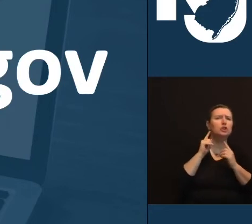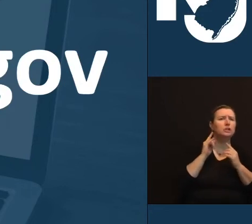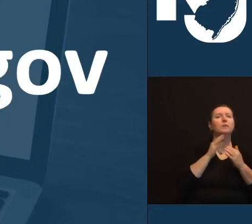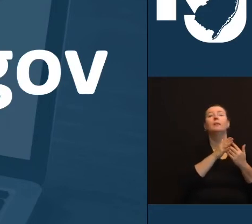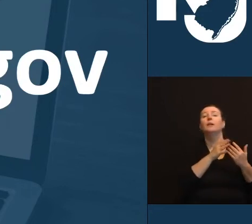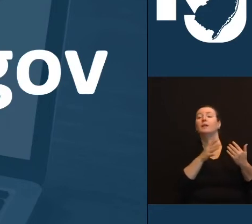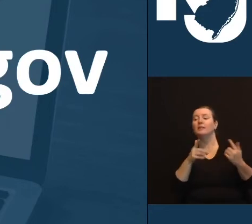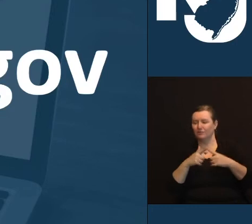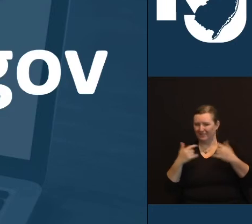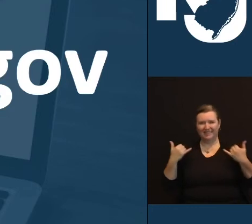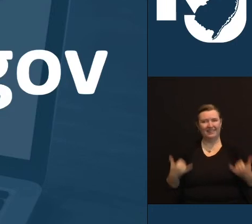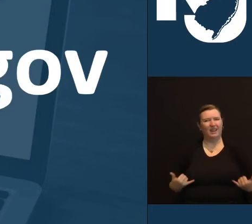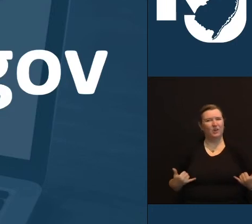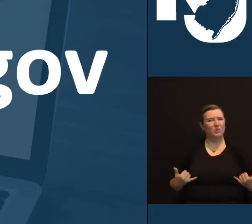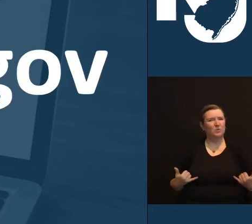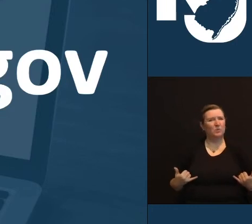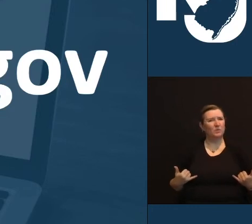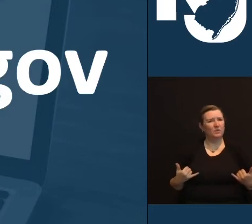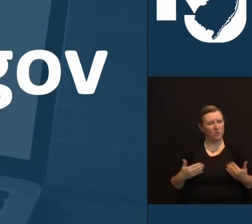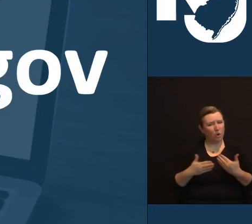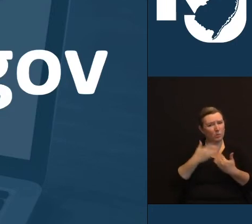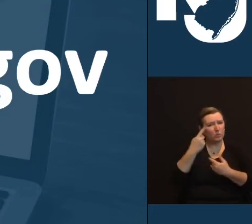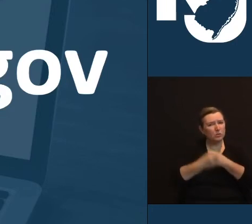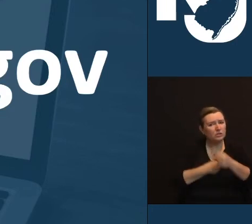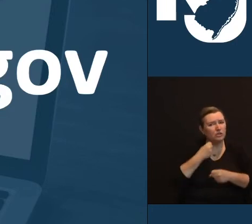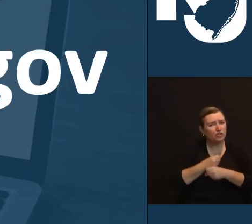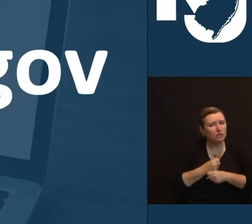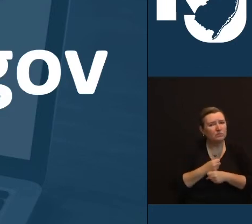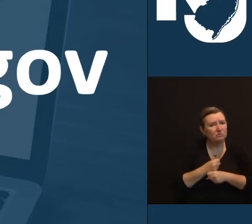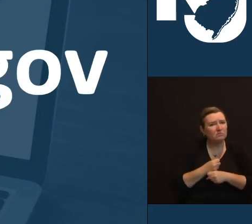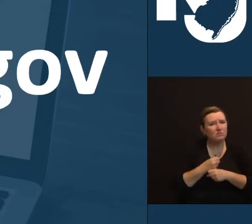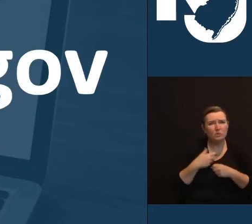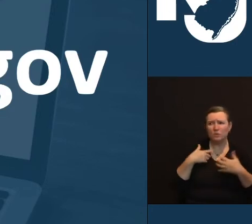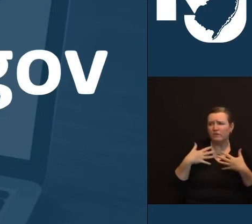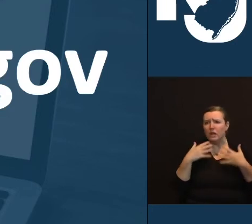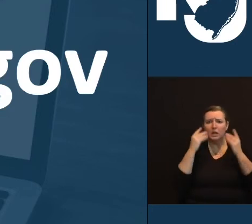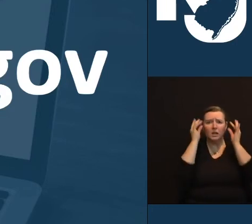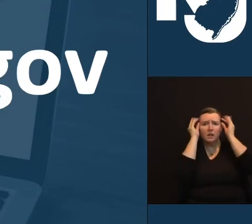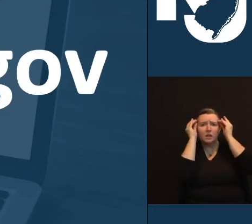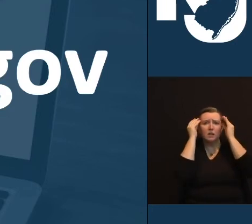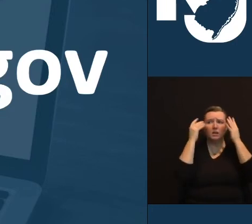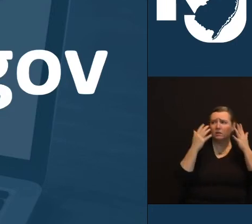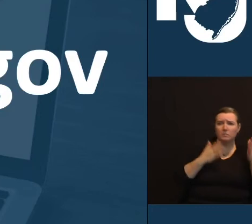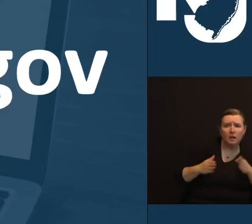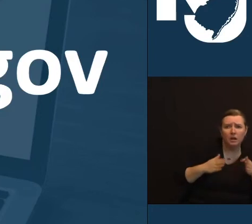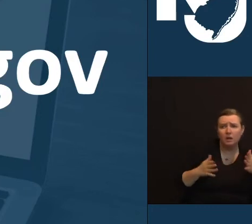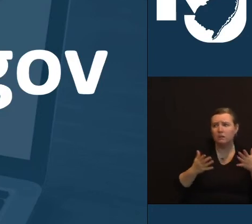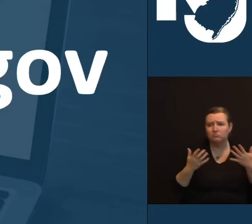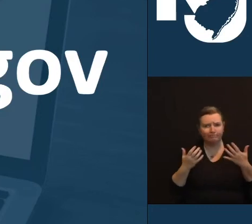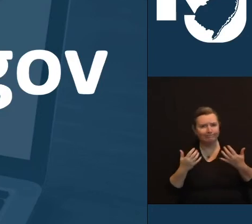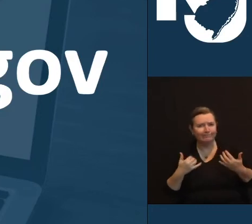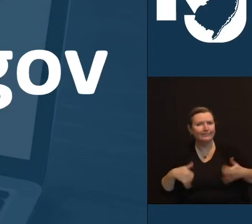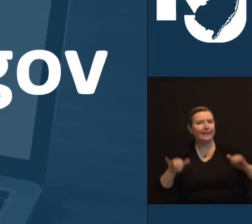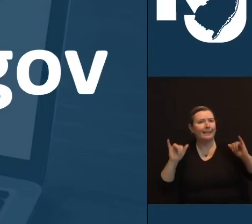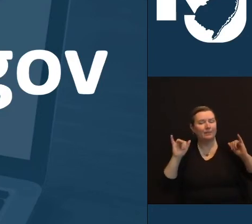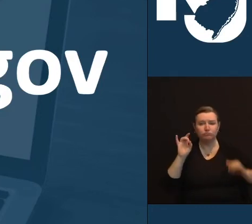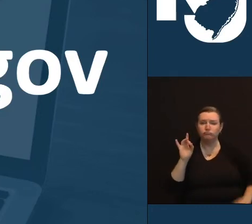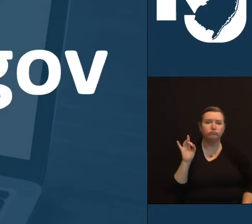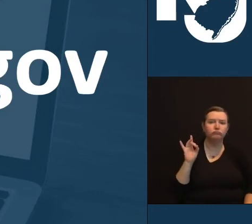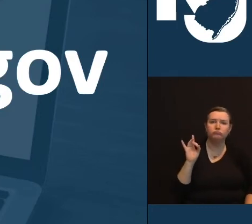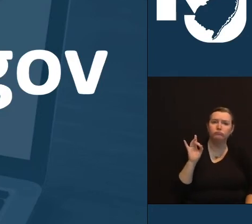year. All of us feared for and prepared for the worst, and yet it is still safe to say that the worst has been